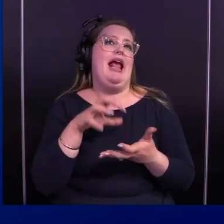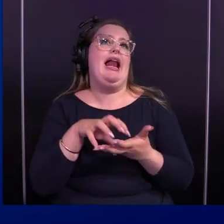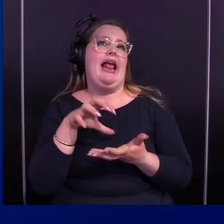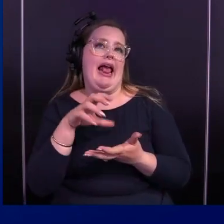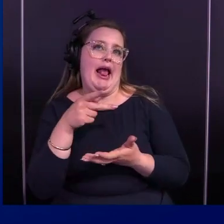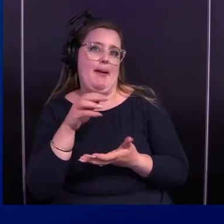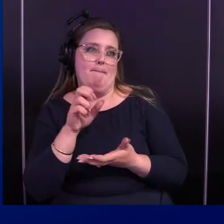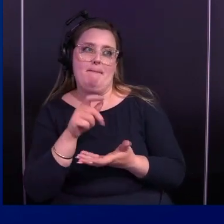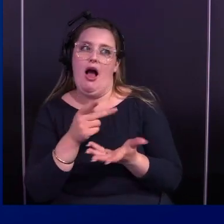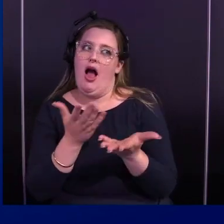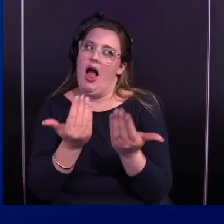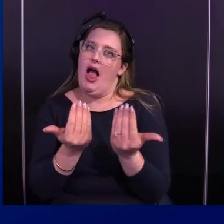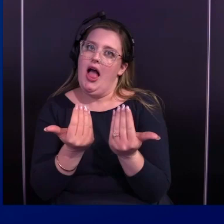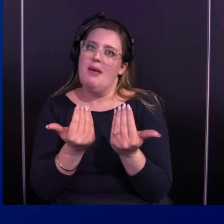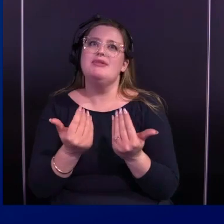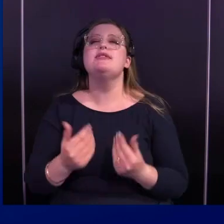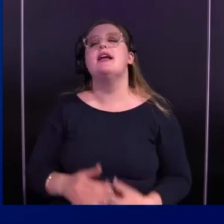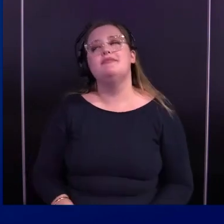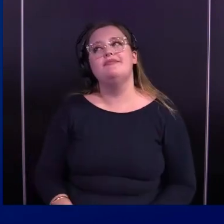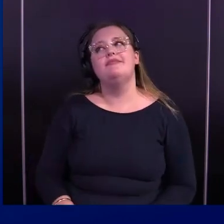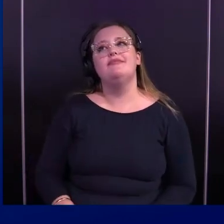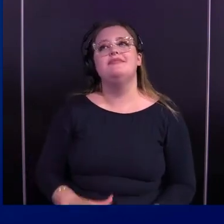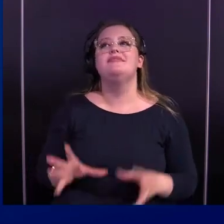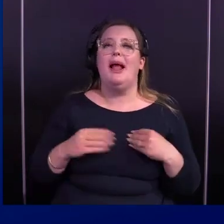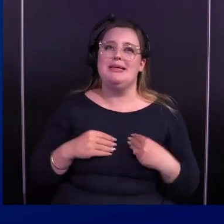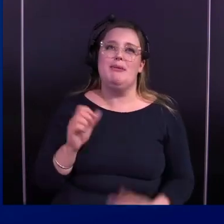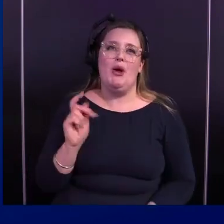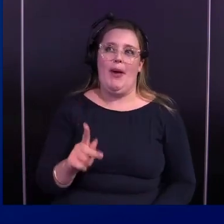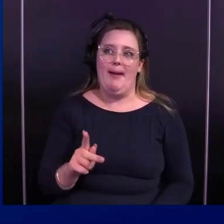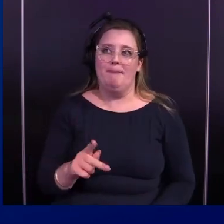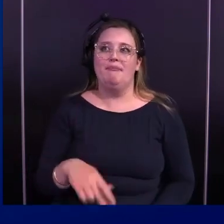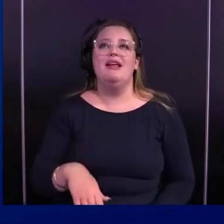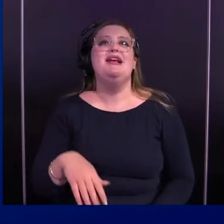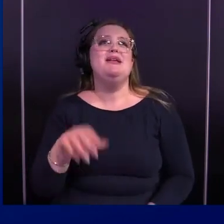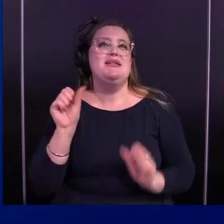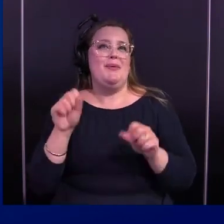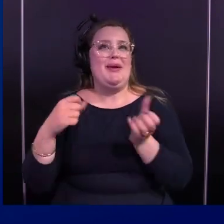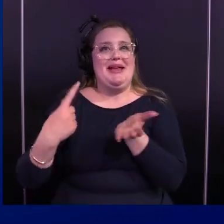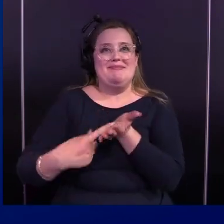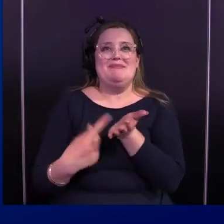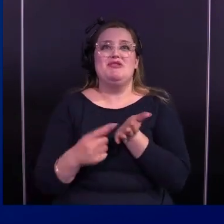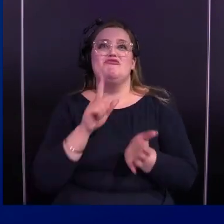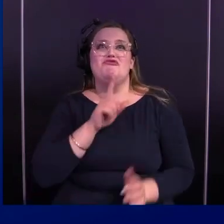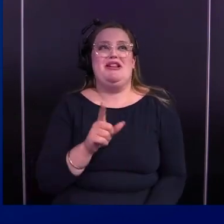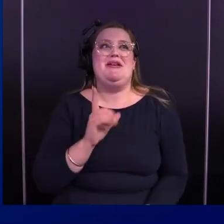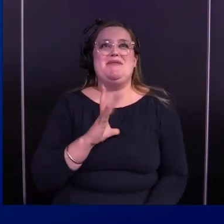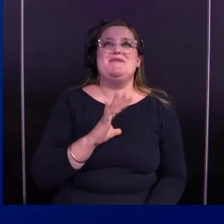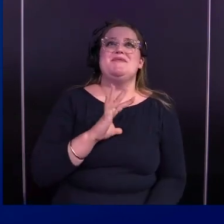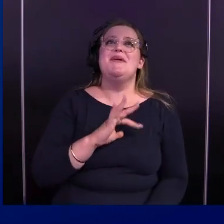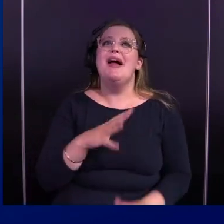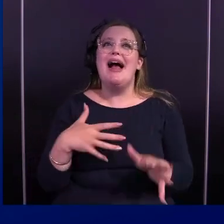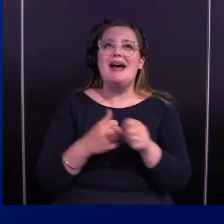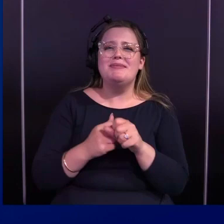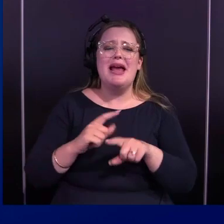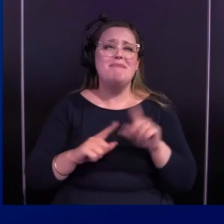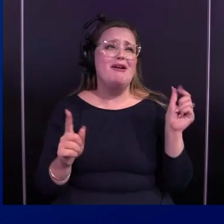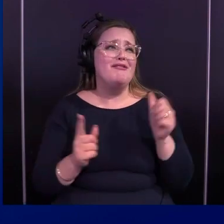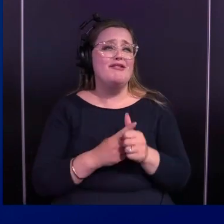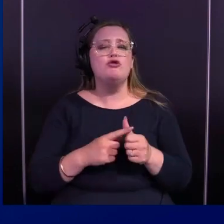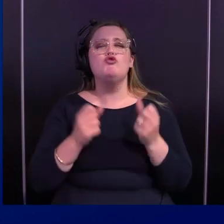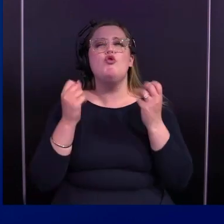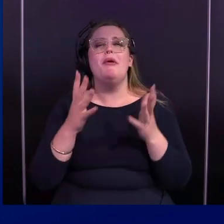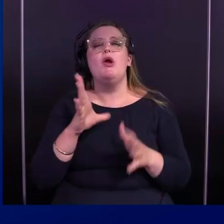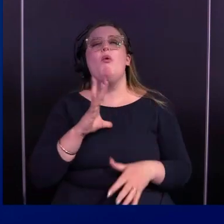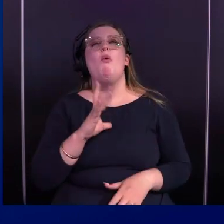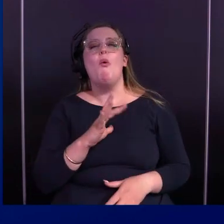it. I'm in. And so here we are. We get to talk about this really cool update. But first, there's so many cool content distributions